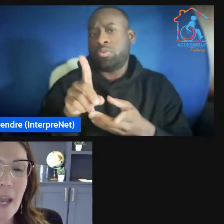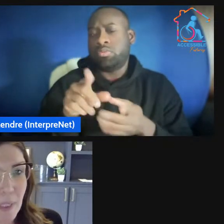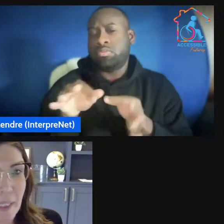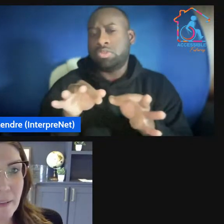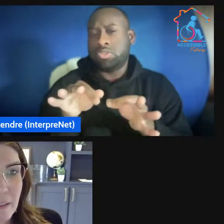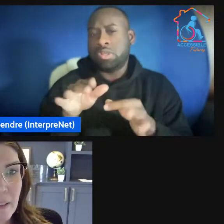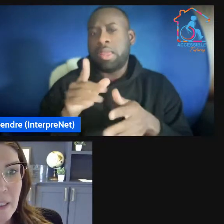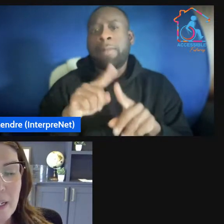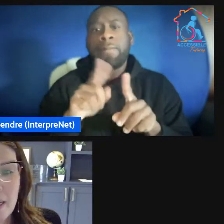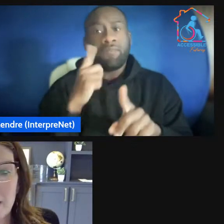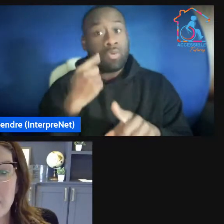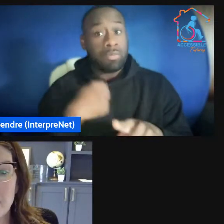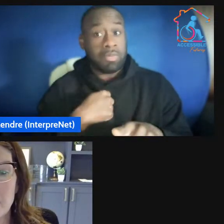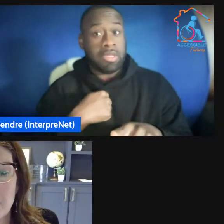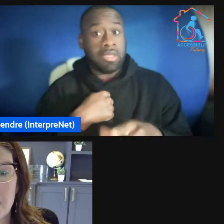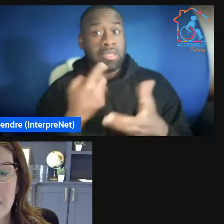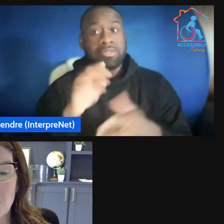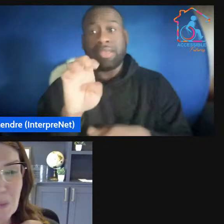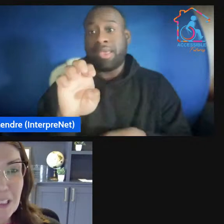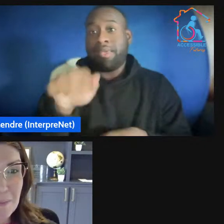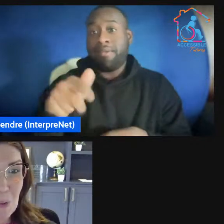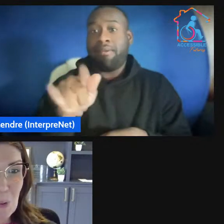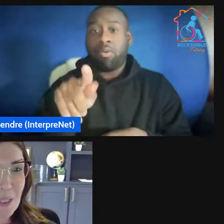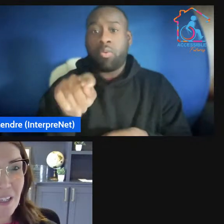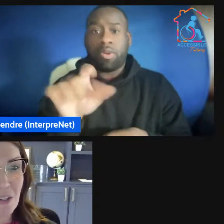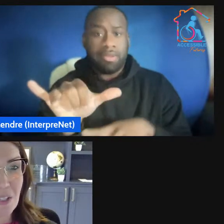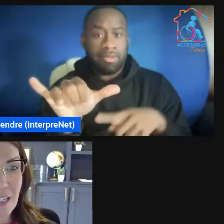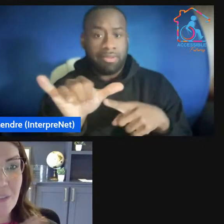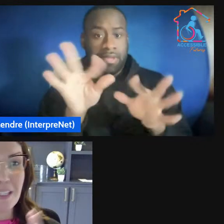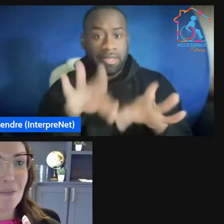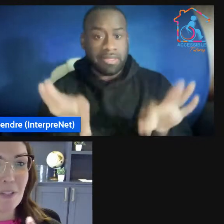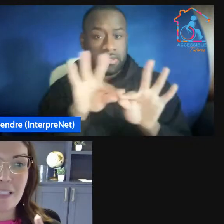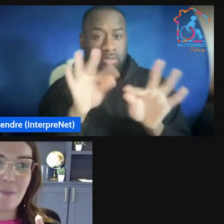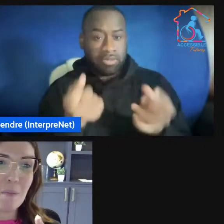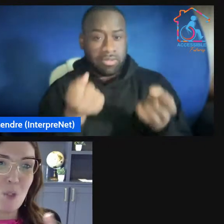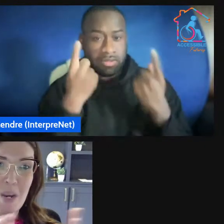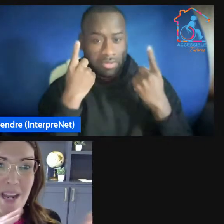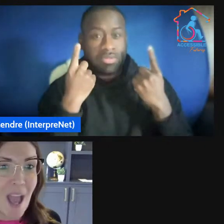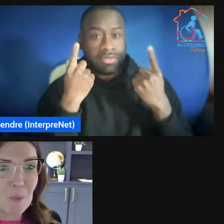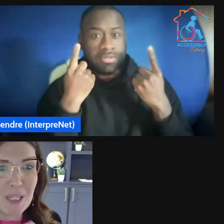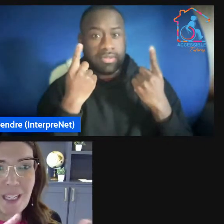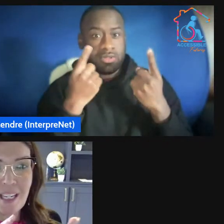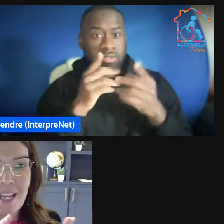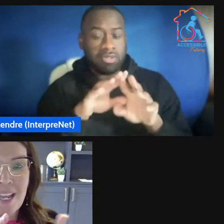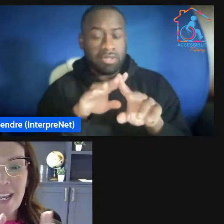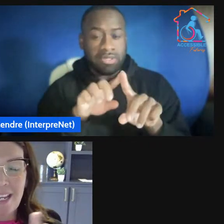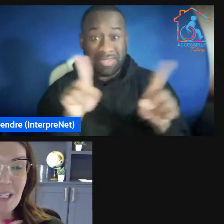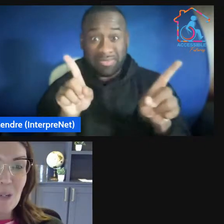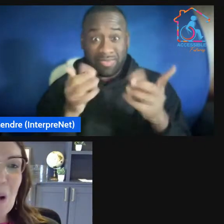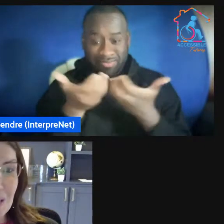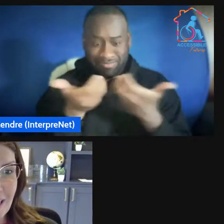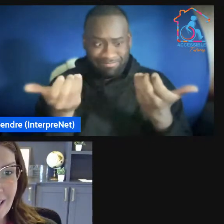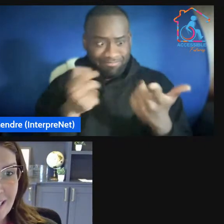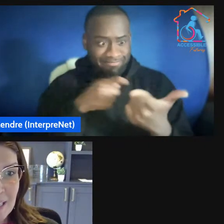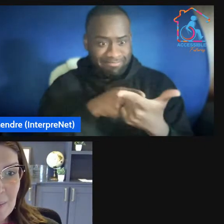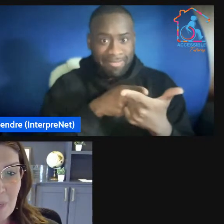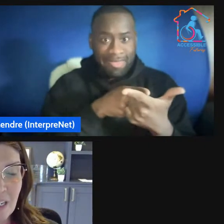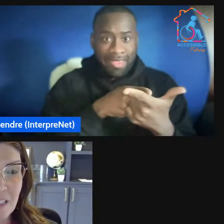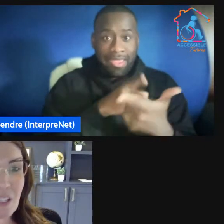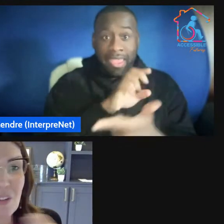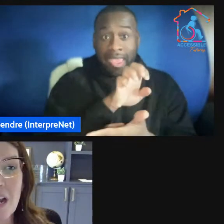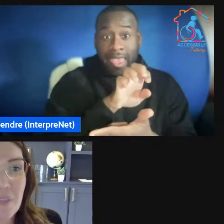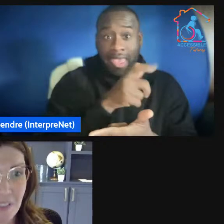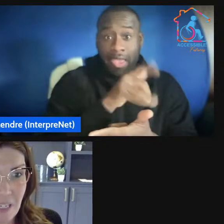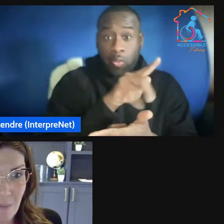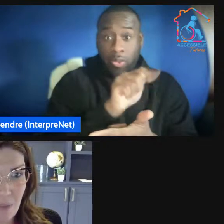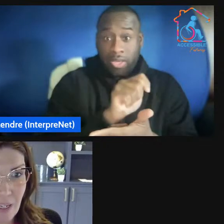down to equity. And it's really important to understand the difference even between equity and equality, because